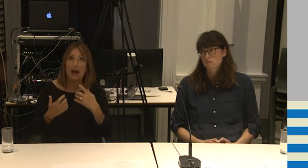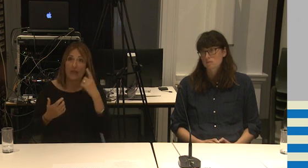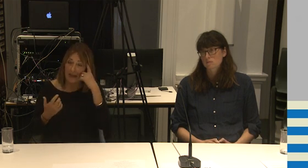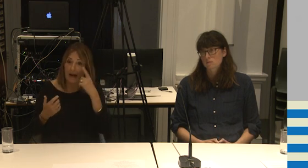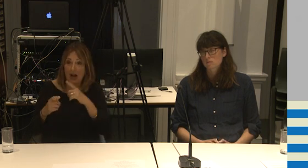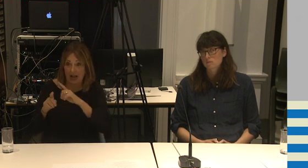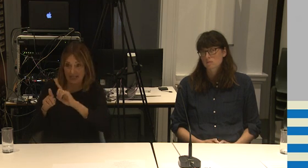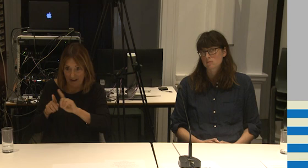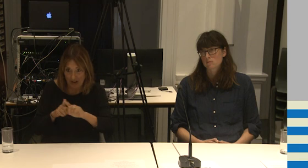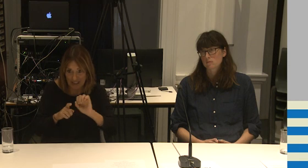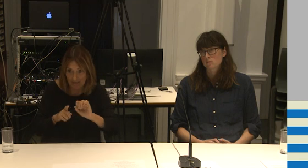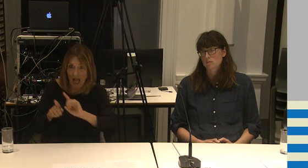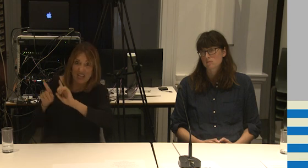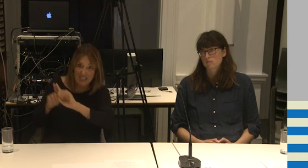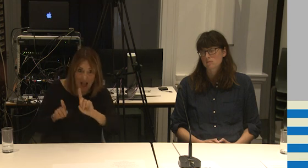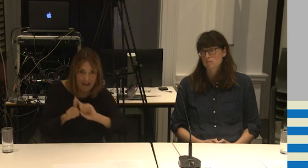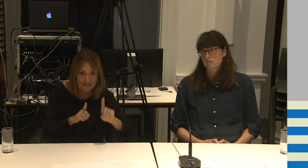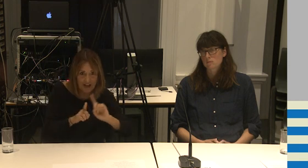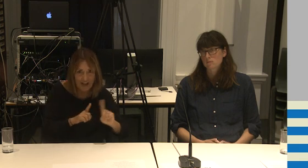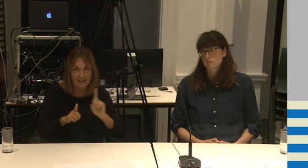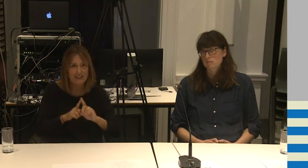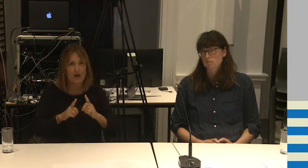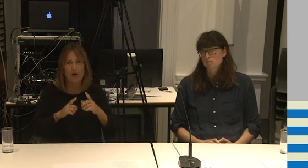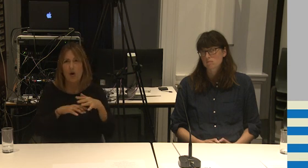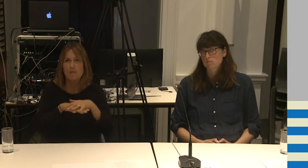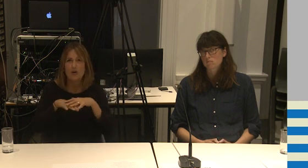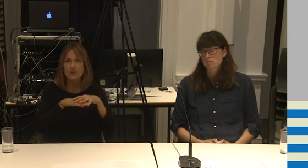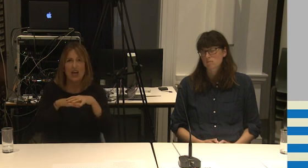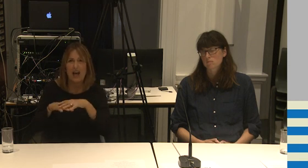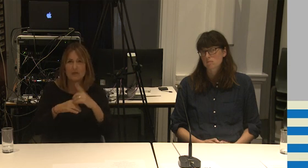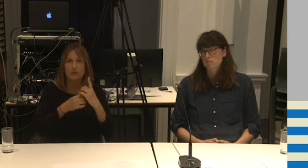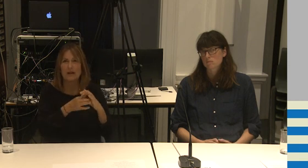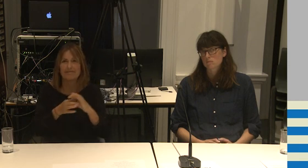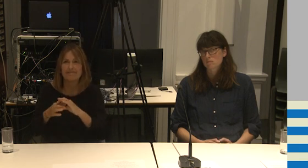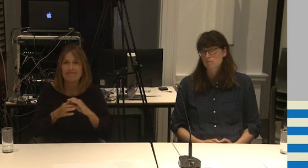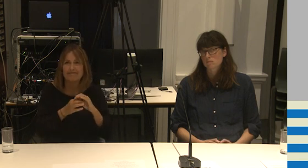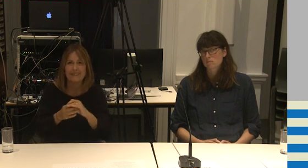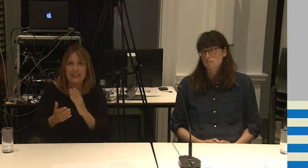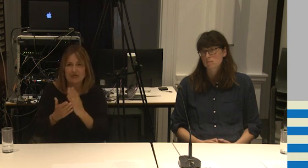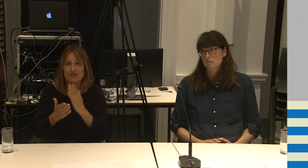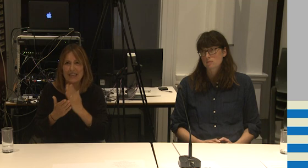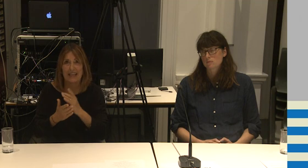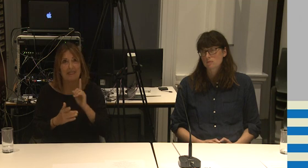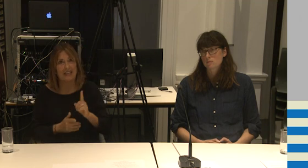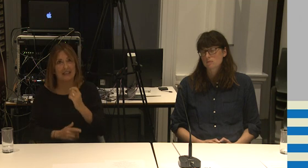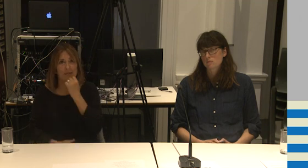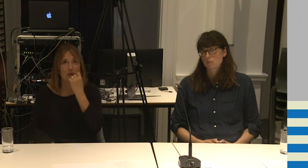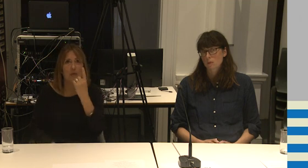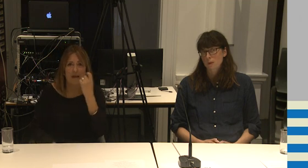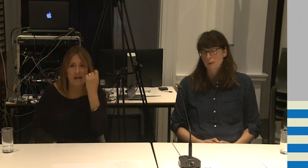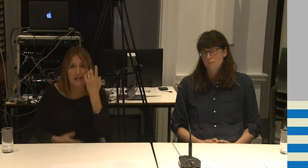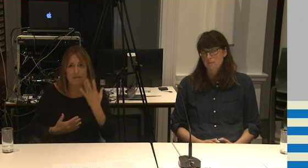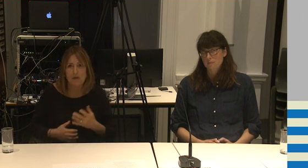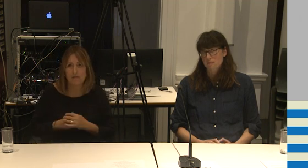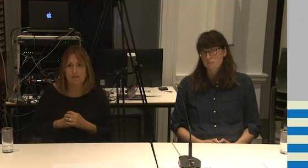you like? So the homogenous diversity is is the prevalent idea at the moment. But I